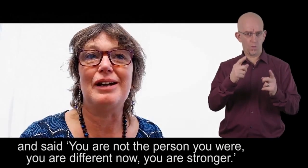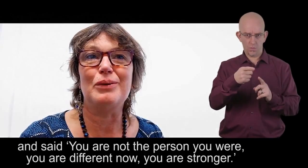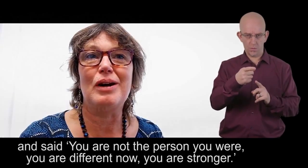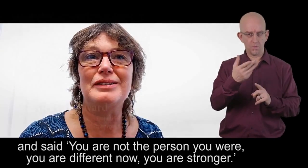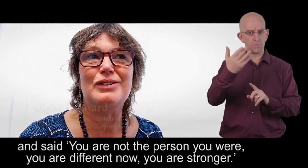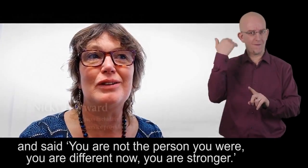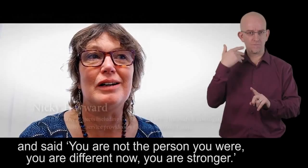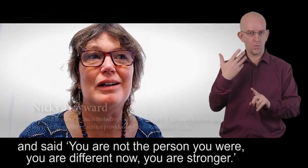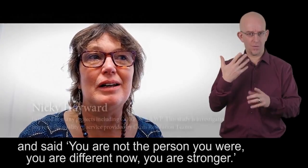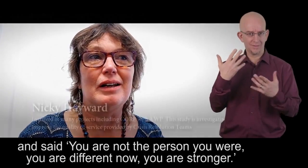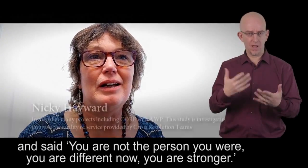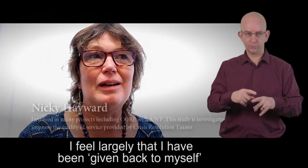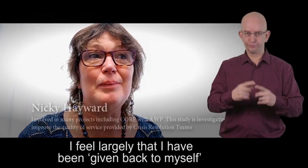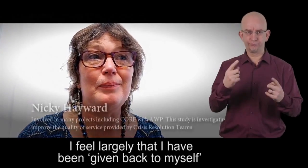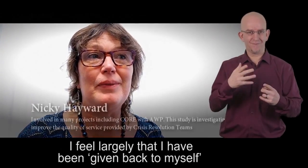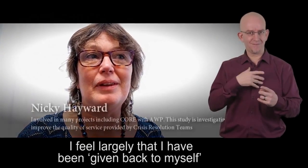different now, you are stronger.